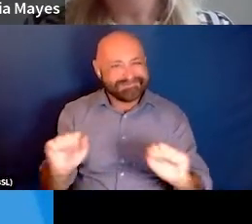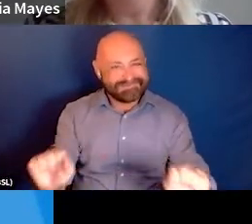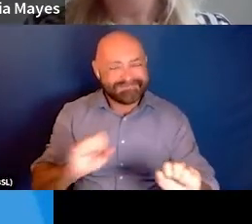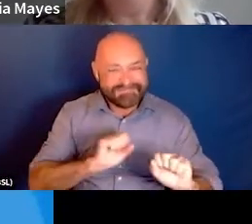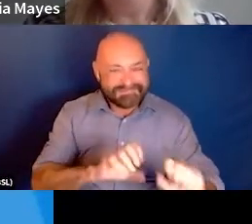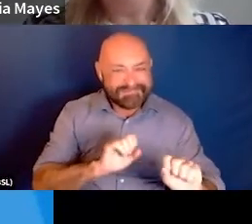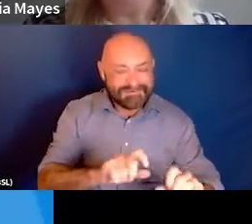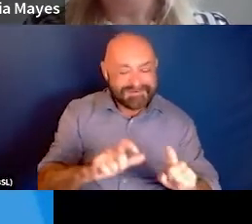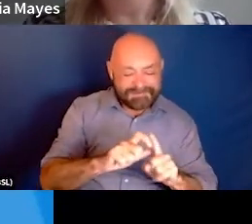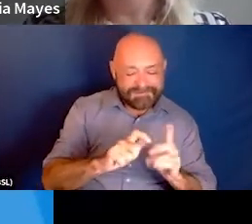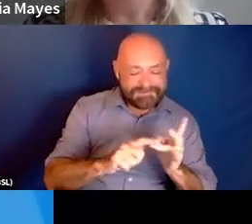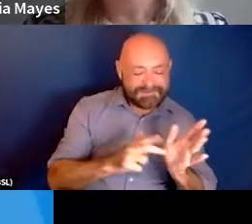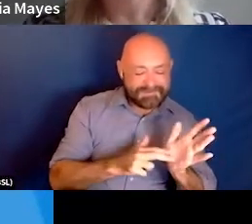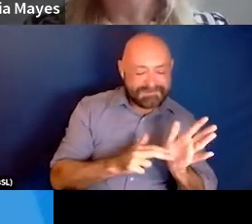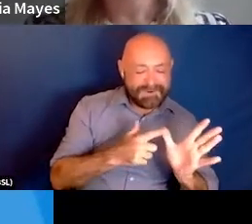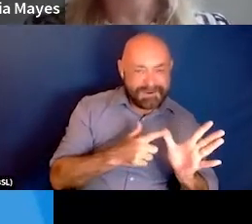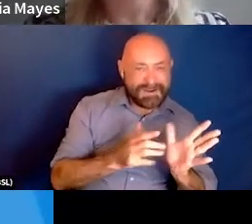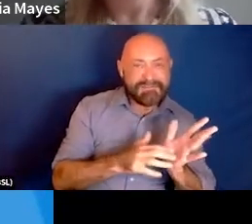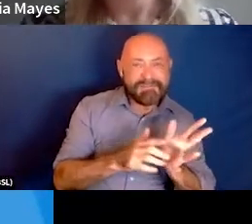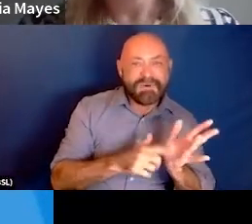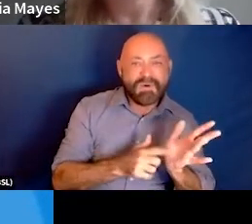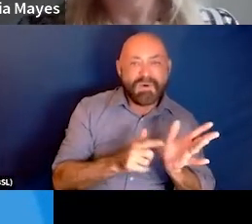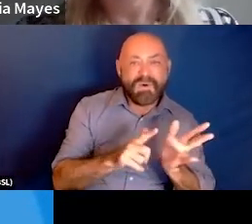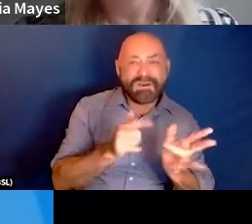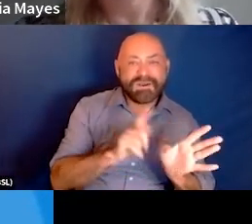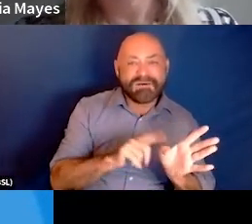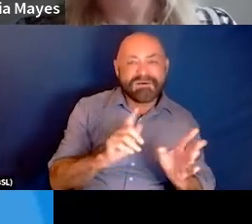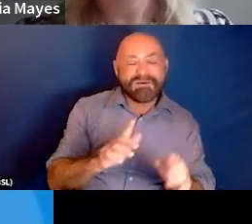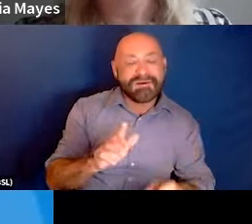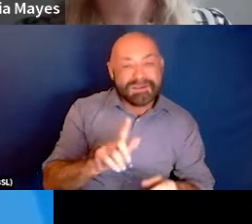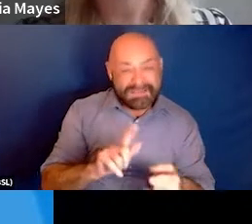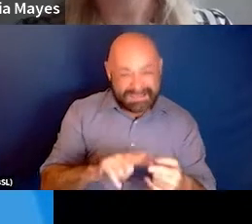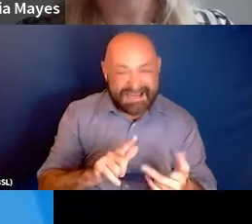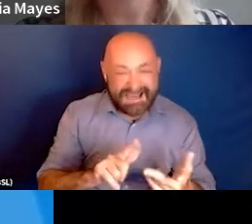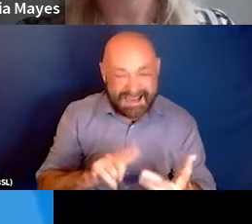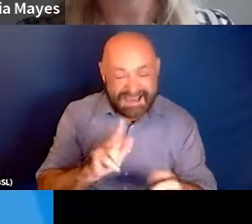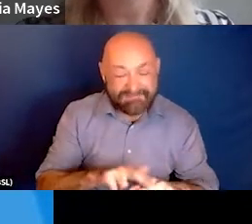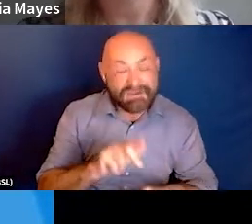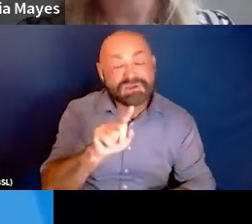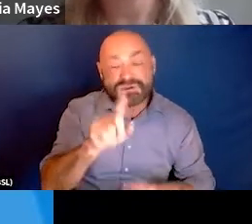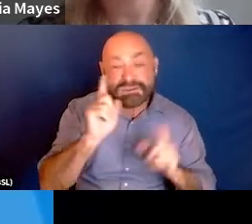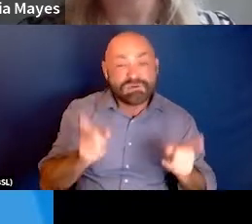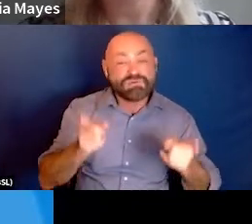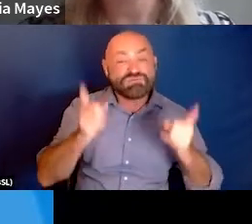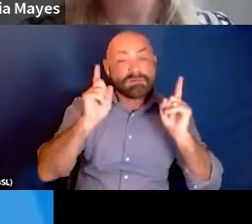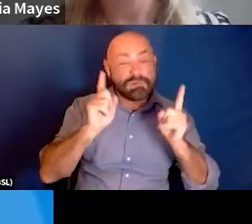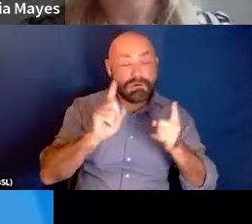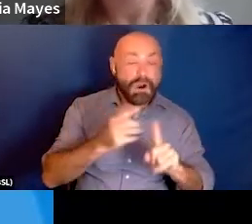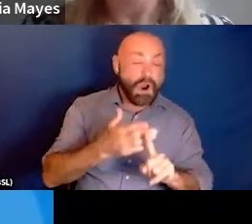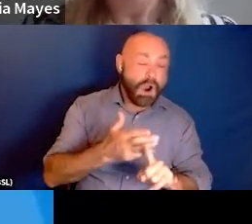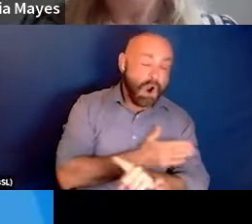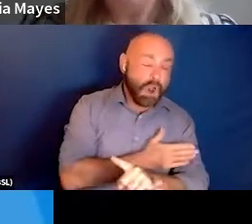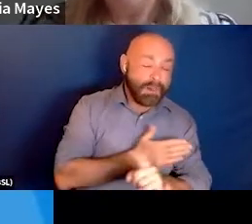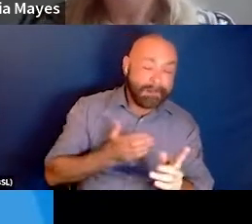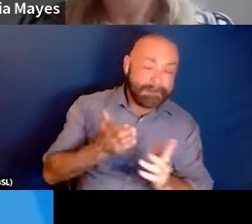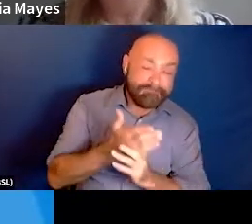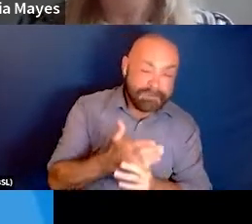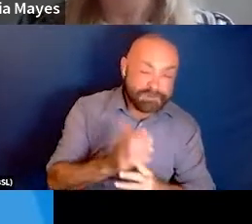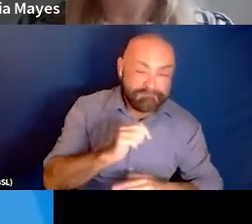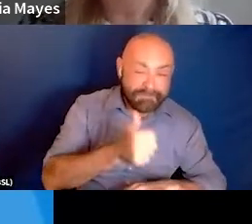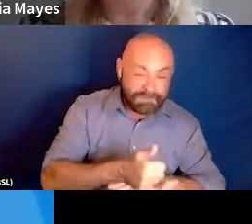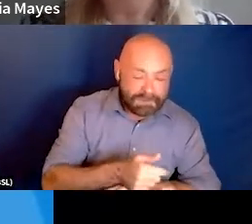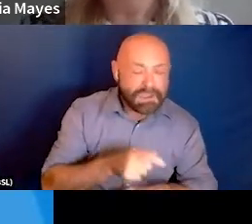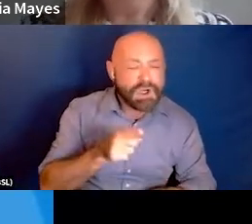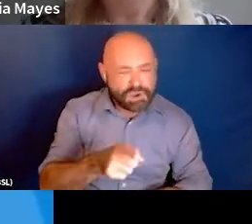Donna Malloy from the EIF. Donna is Director of Policy and Practice at the Early Intervention Foundation and is going to kick off